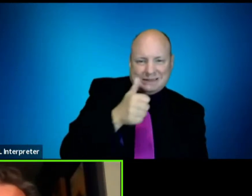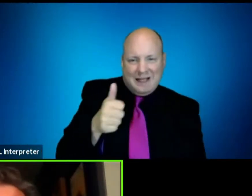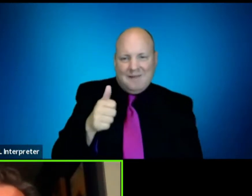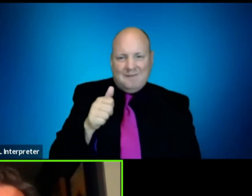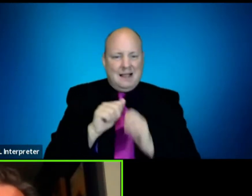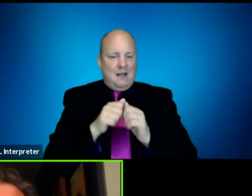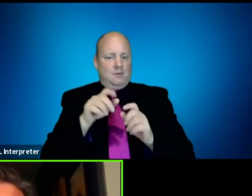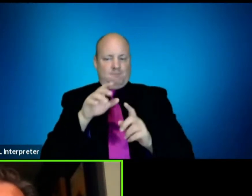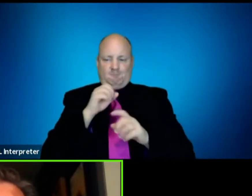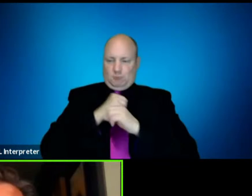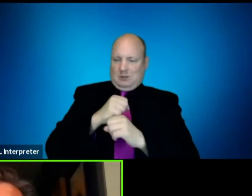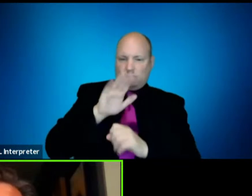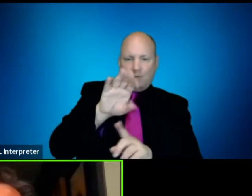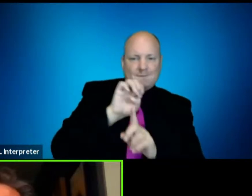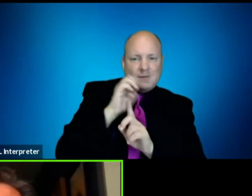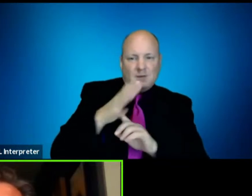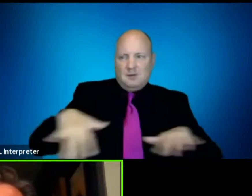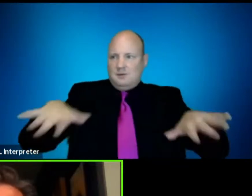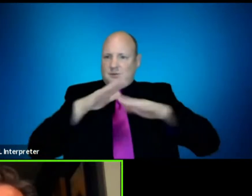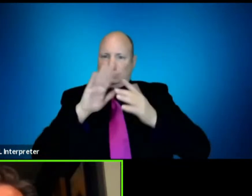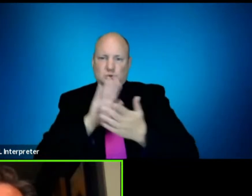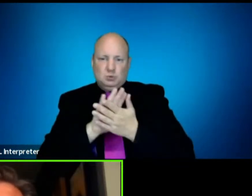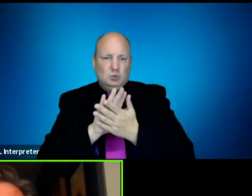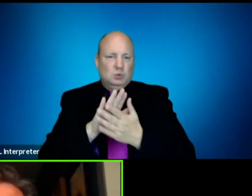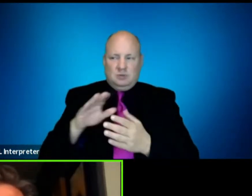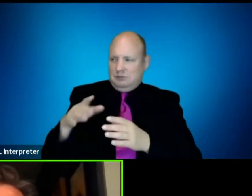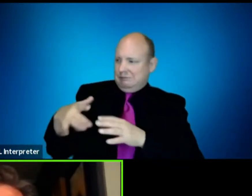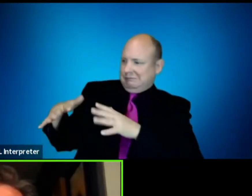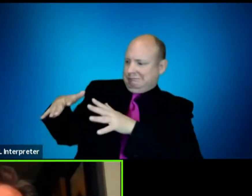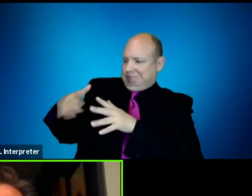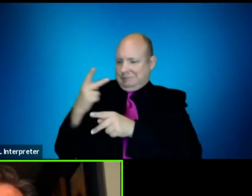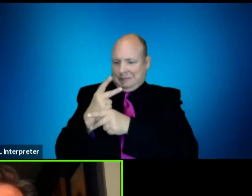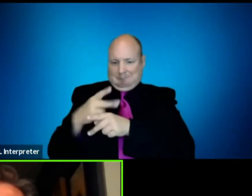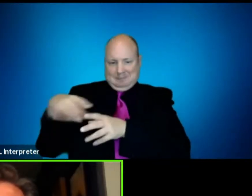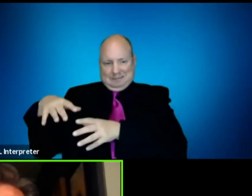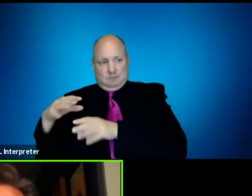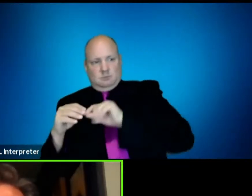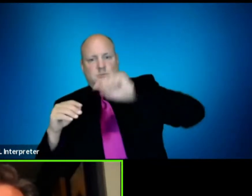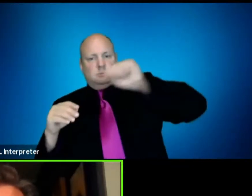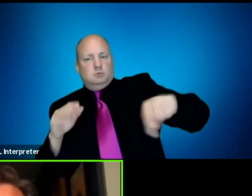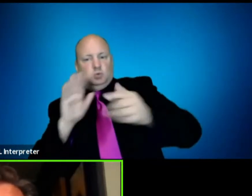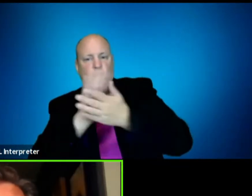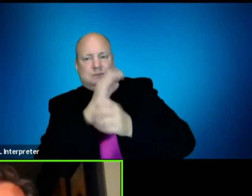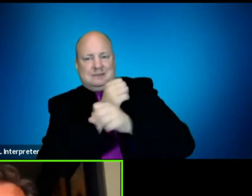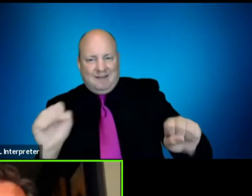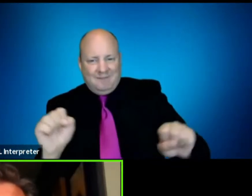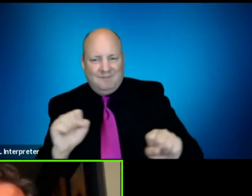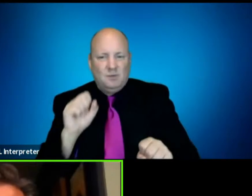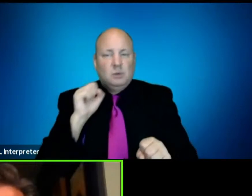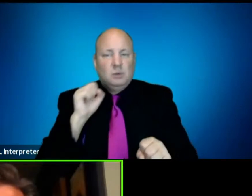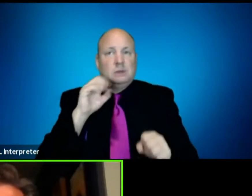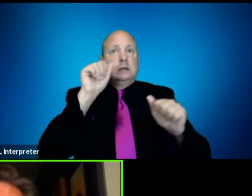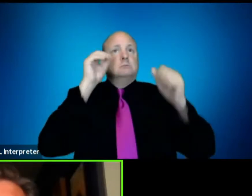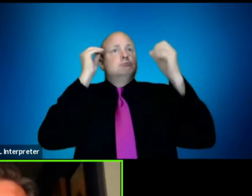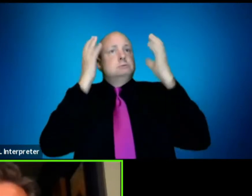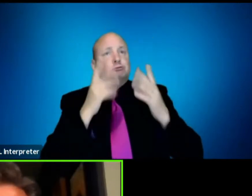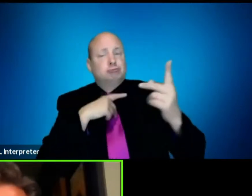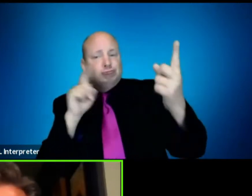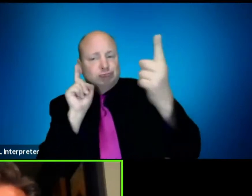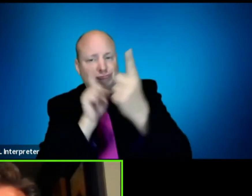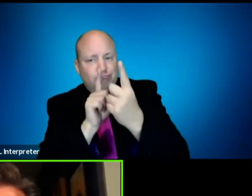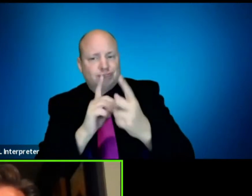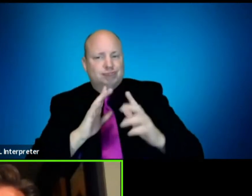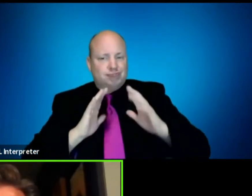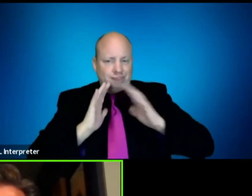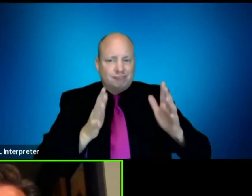So I ask you all, to do something for yourself. You may be selfish because as a mother or a father, you're like, I just want to work from home and not have to